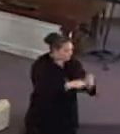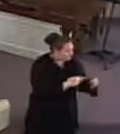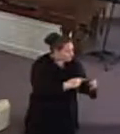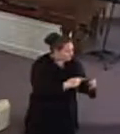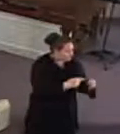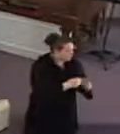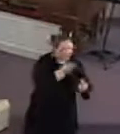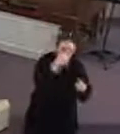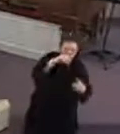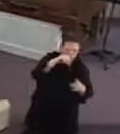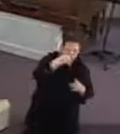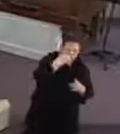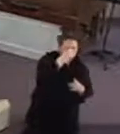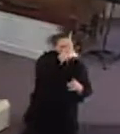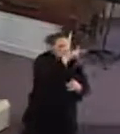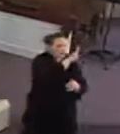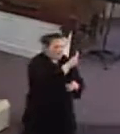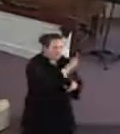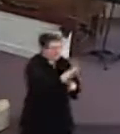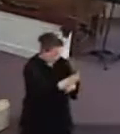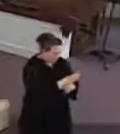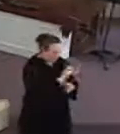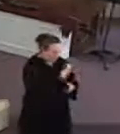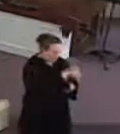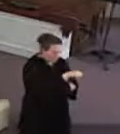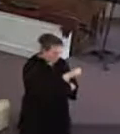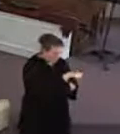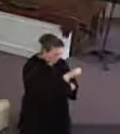the grace of God.